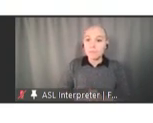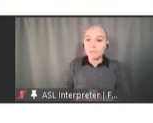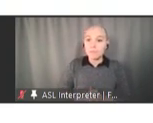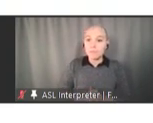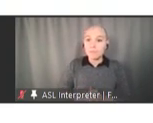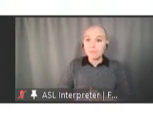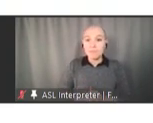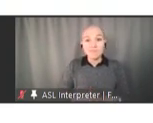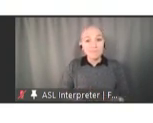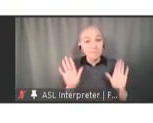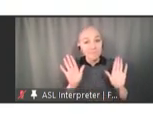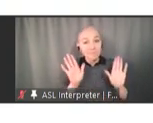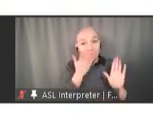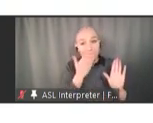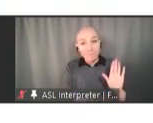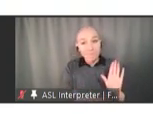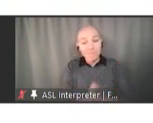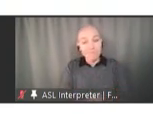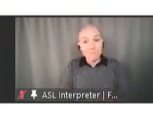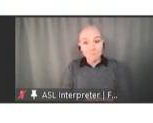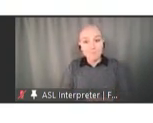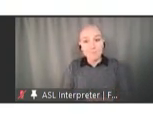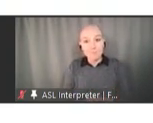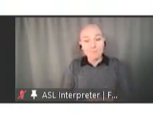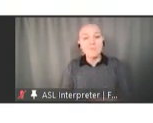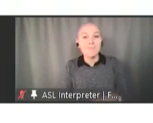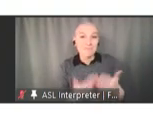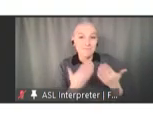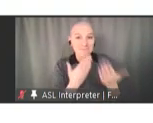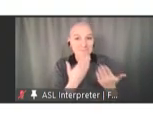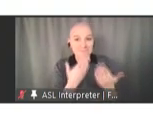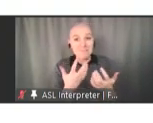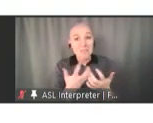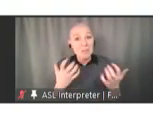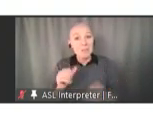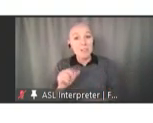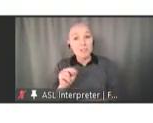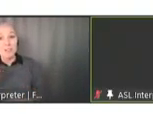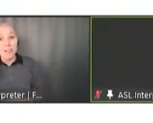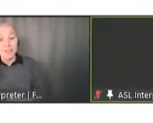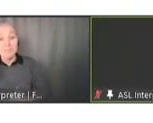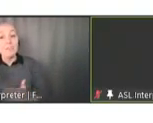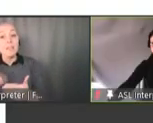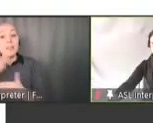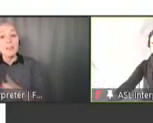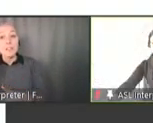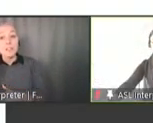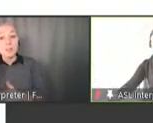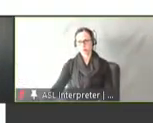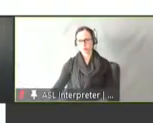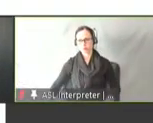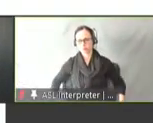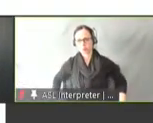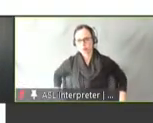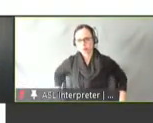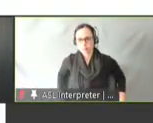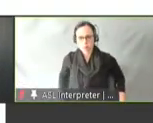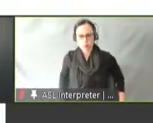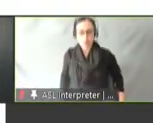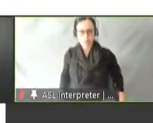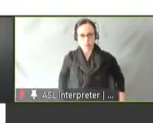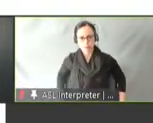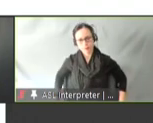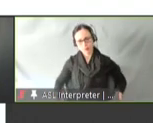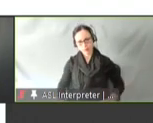Thank you. Thank you very much, Anne. Our next presenter is Dr. Grace Lee from